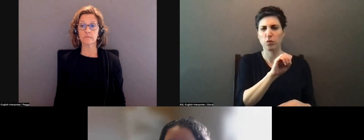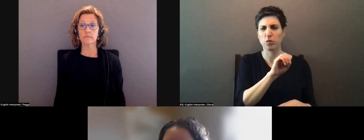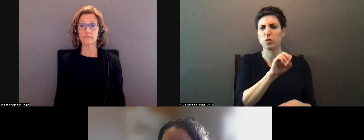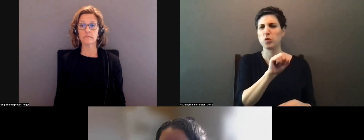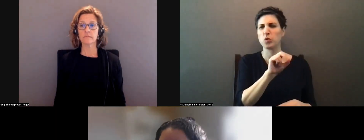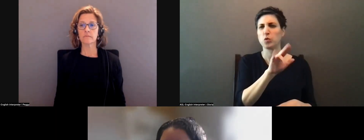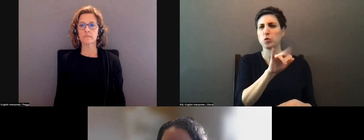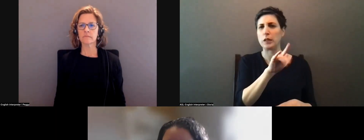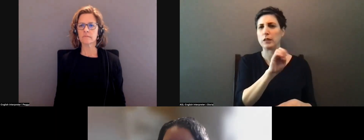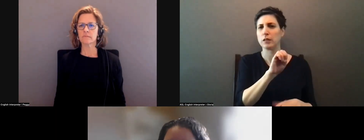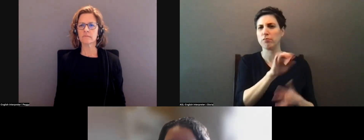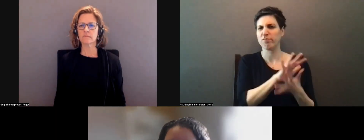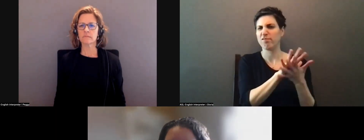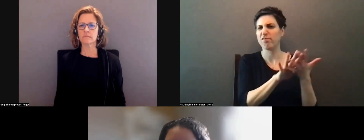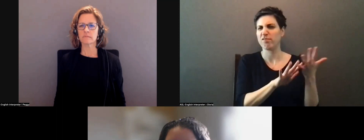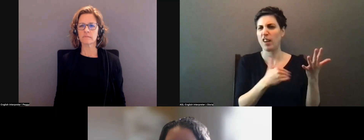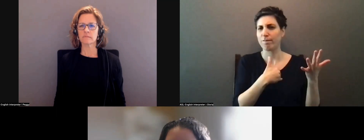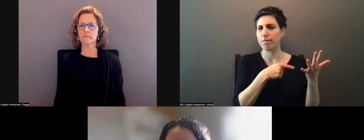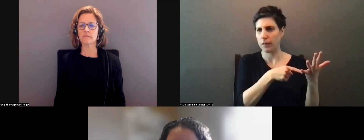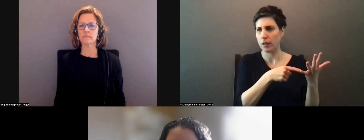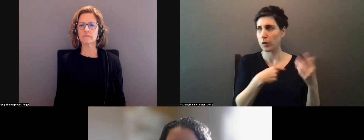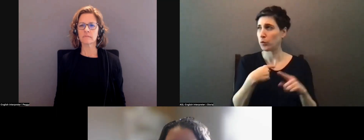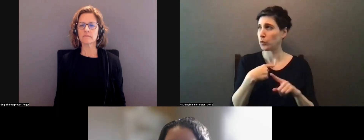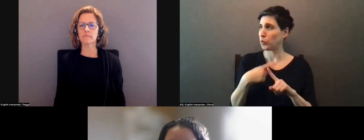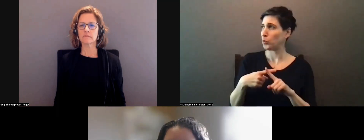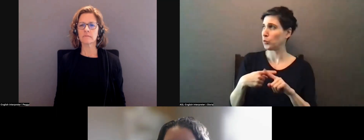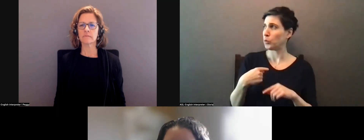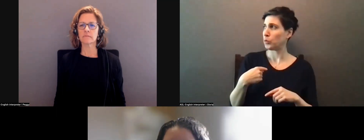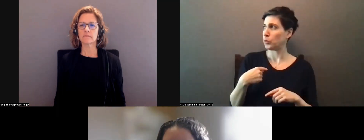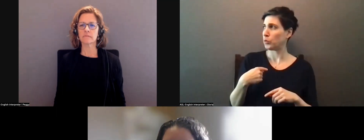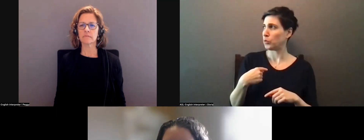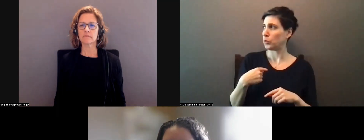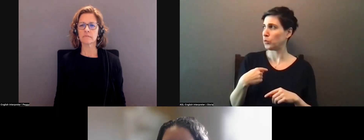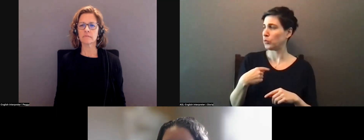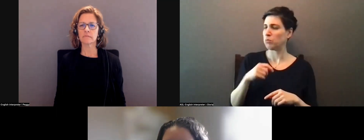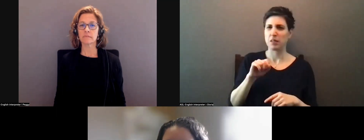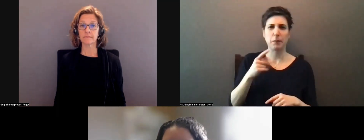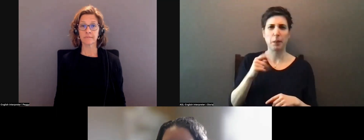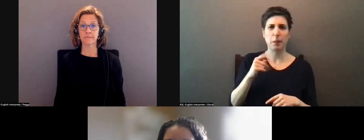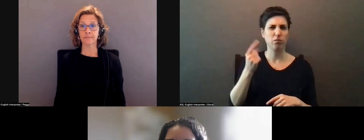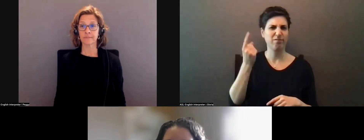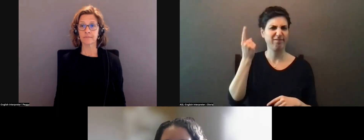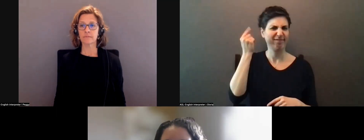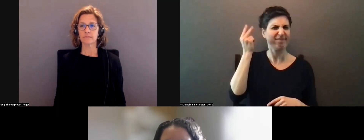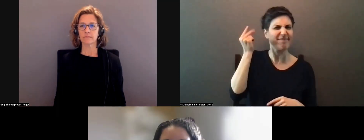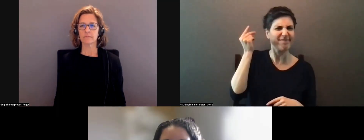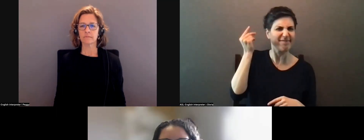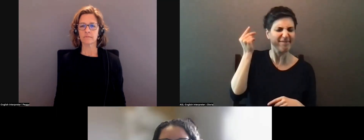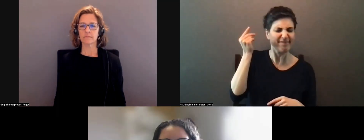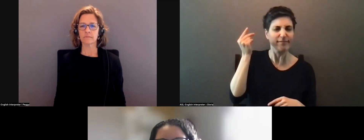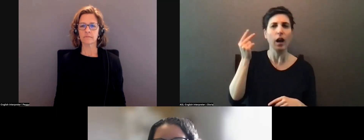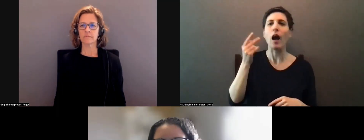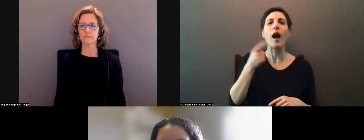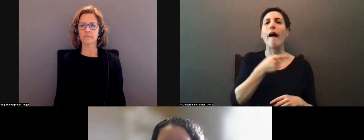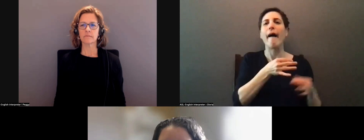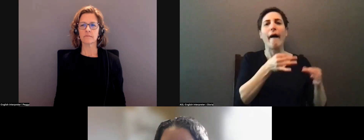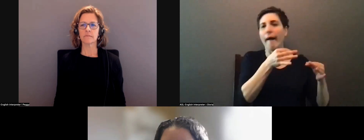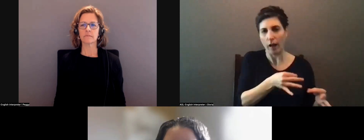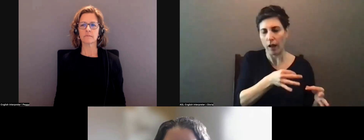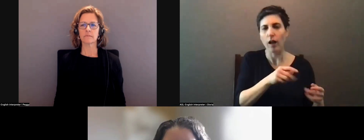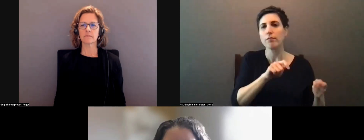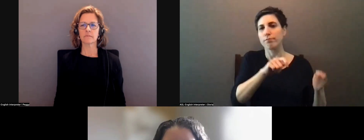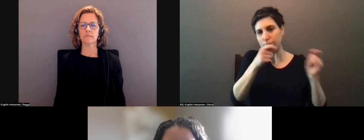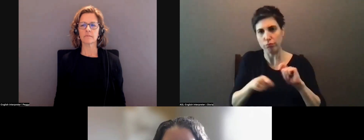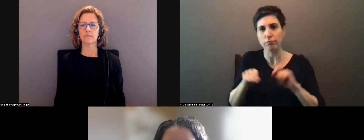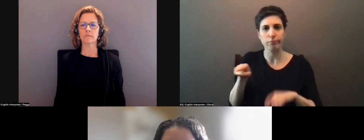I think the September after COVID started, and it was planned that we were going to be phasing it out and moving